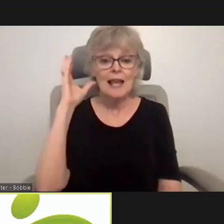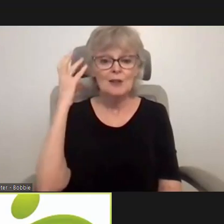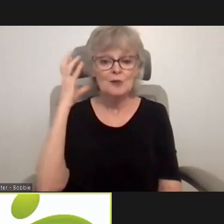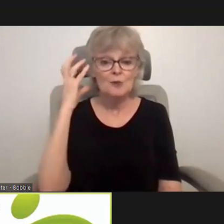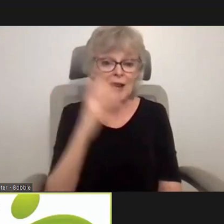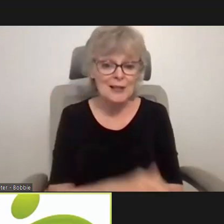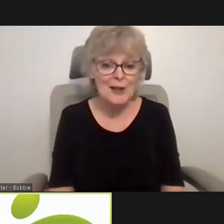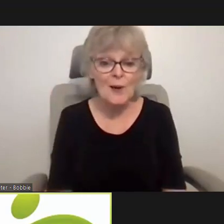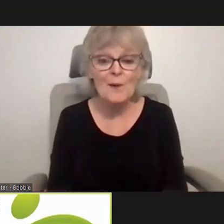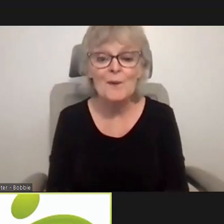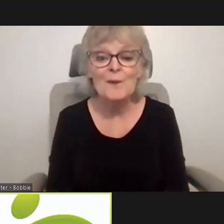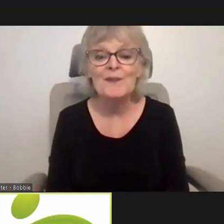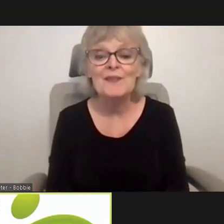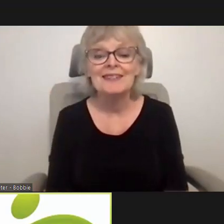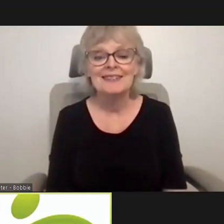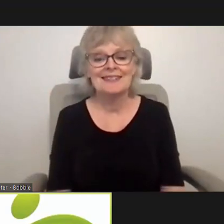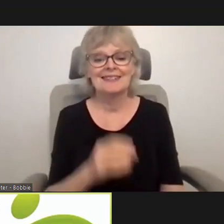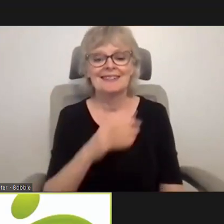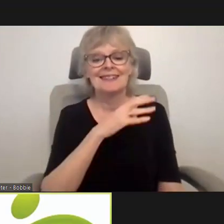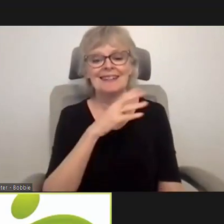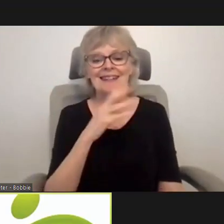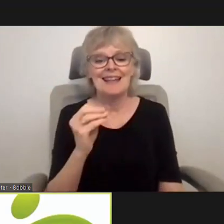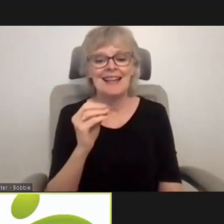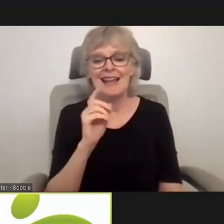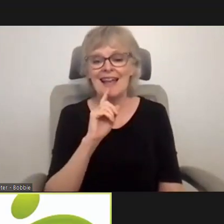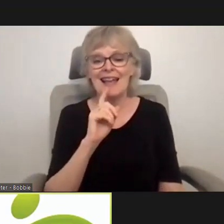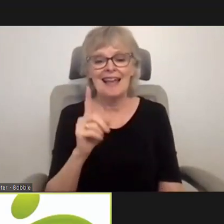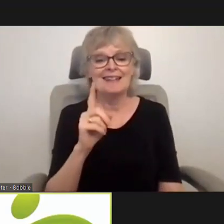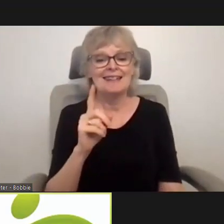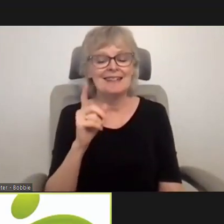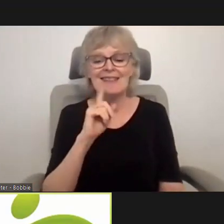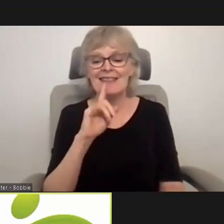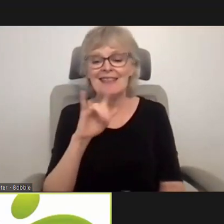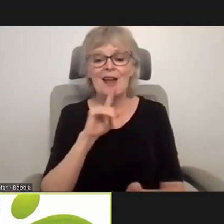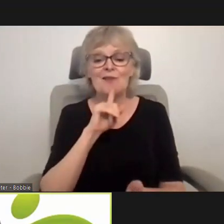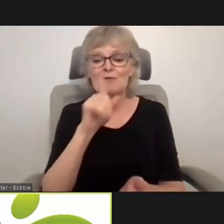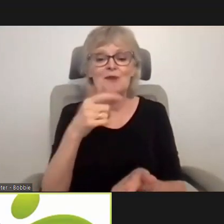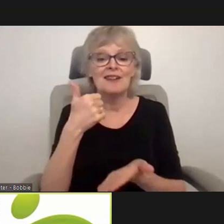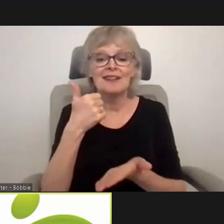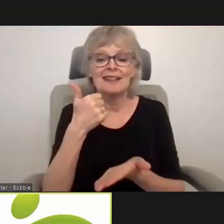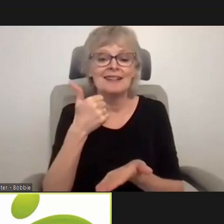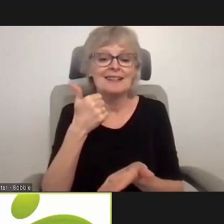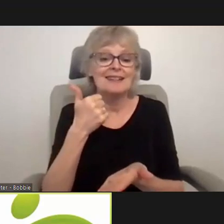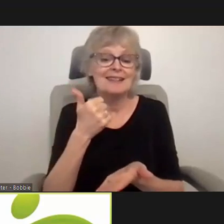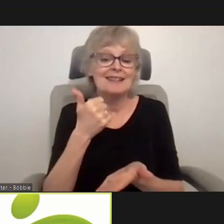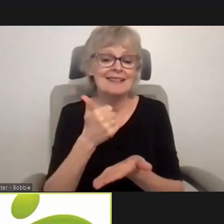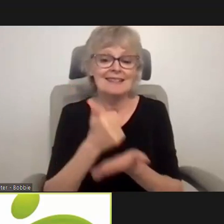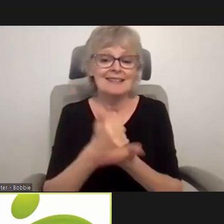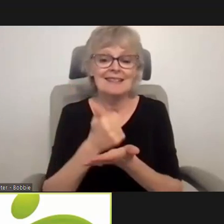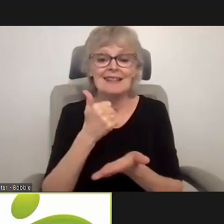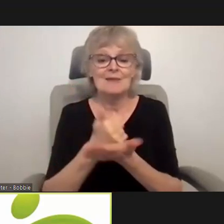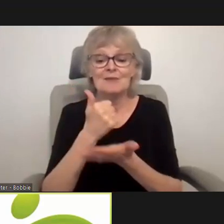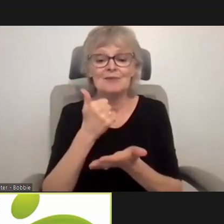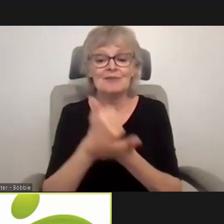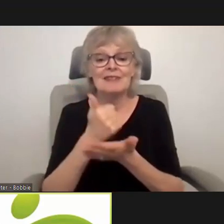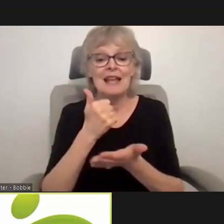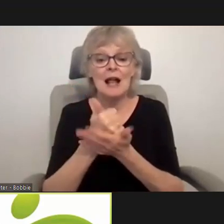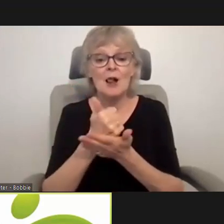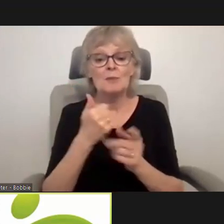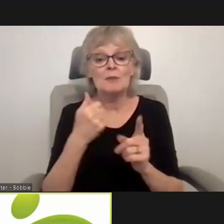we were even off the airwaves, which facilitated, which necessitated us to have